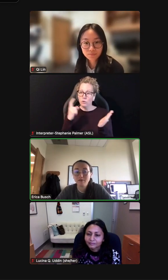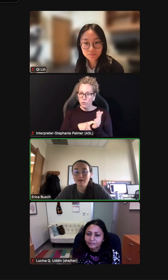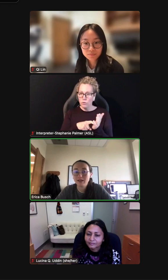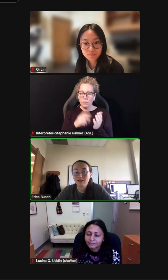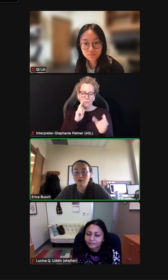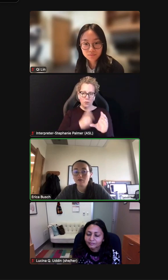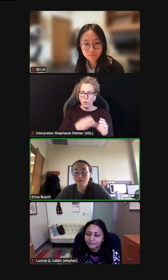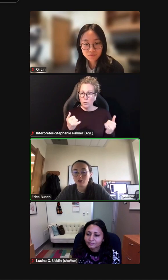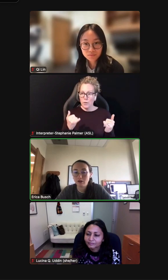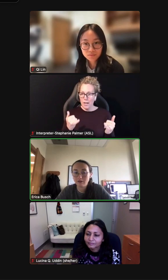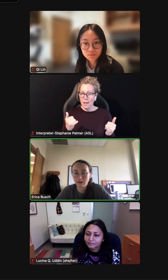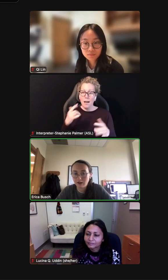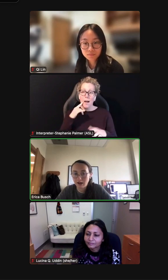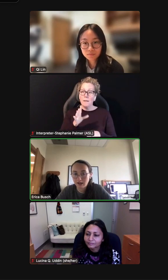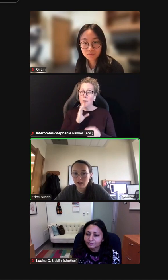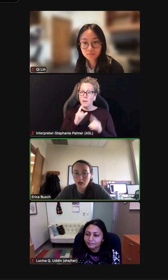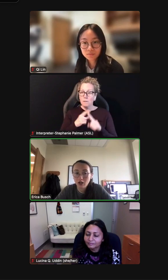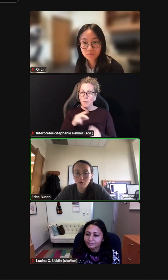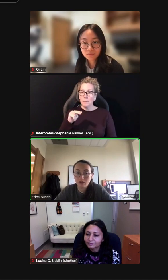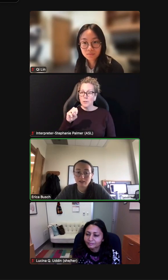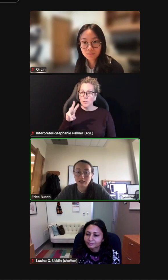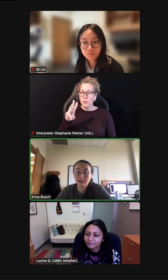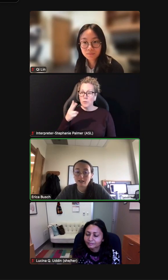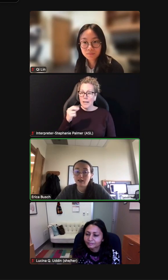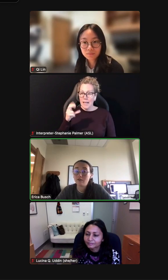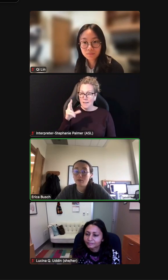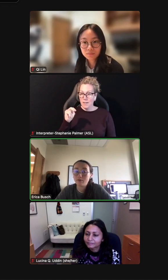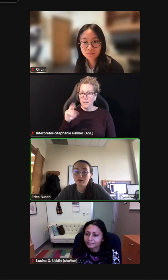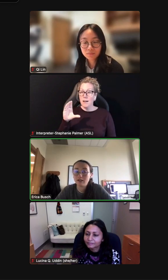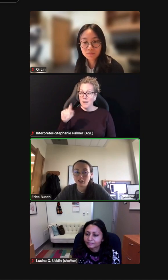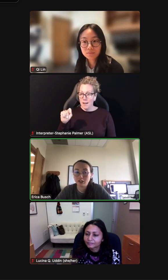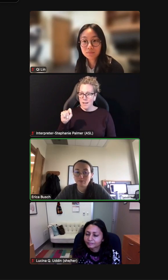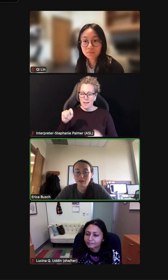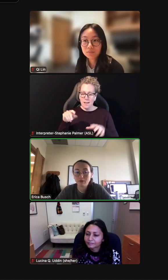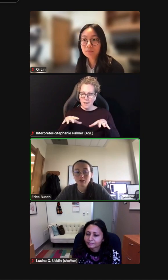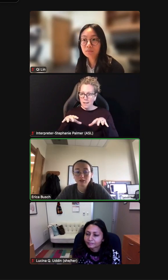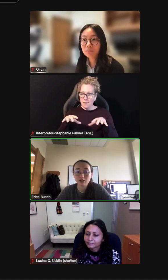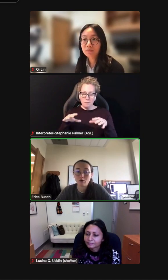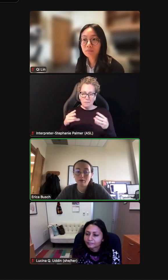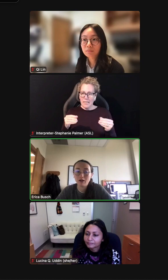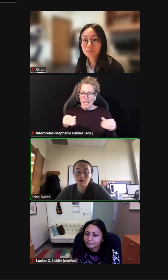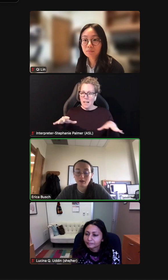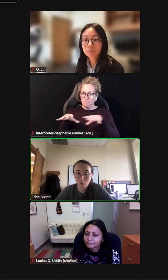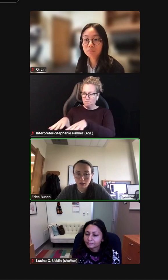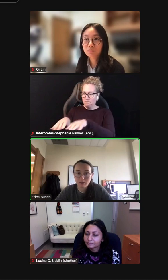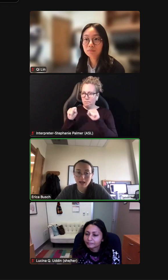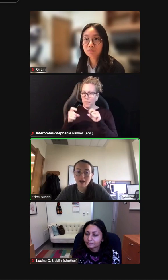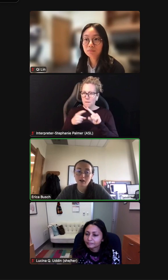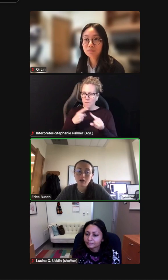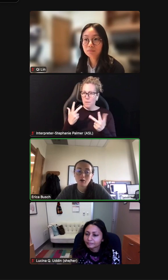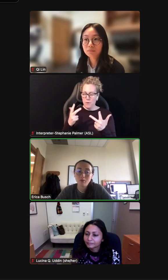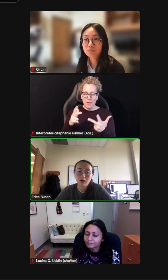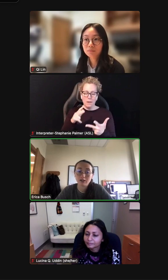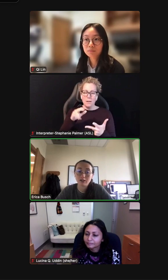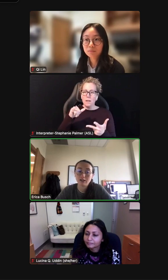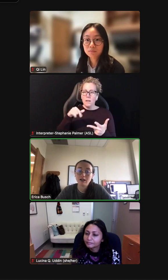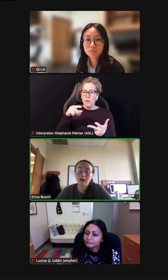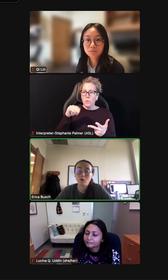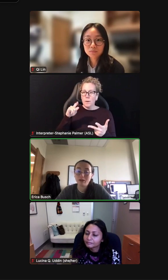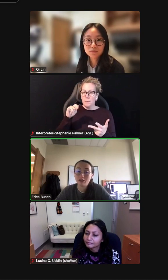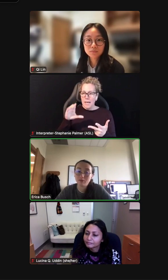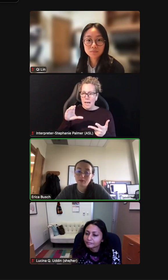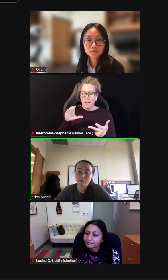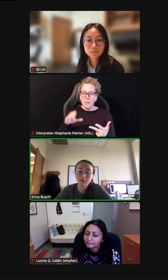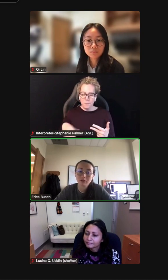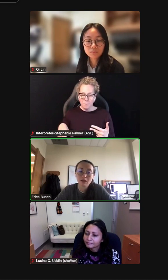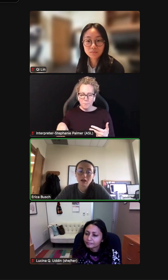So I'm speaking to you from New Haven, Connecticut, which was land taken from 3 Indigenous peoples, the Quinnipiac, Paugussett,